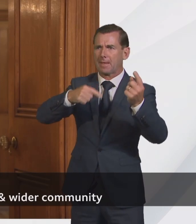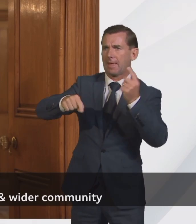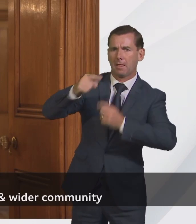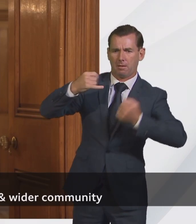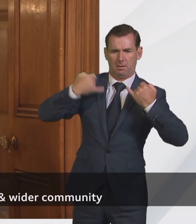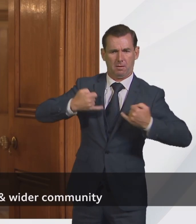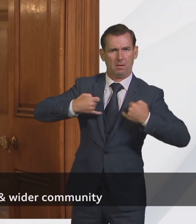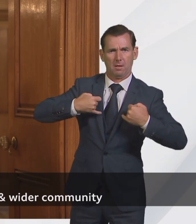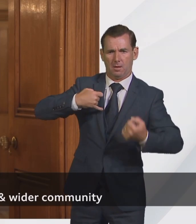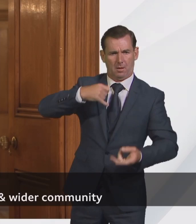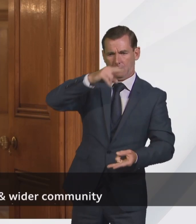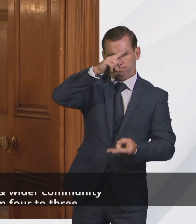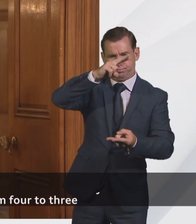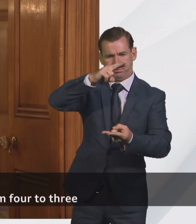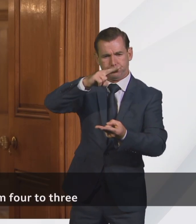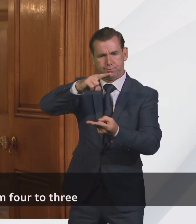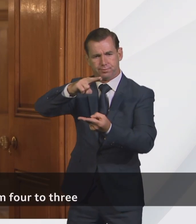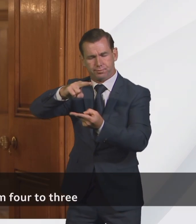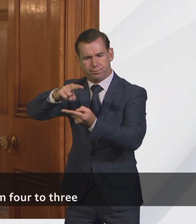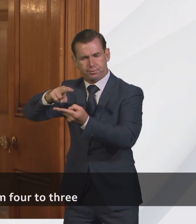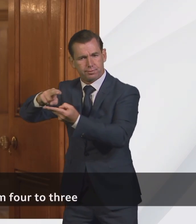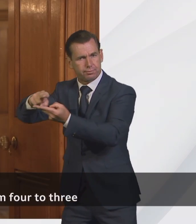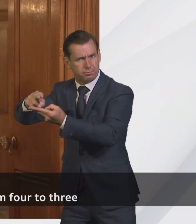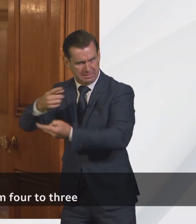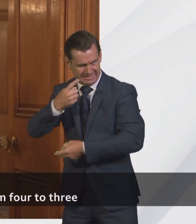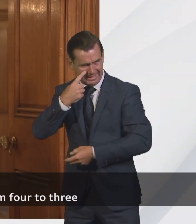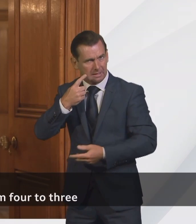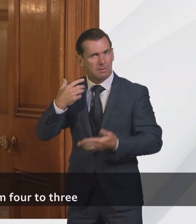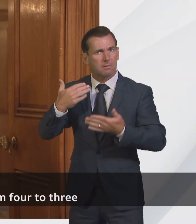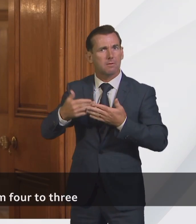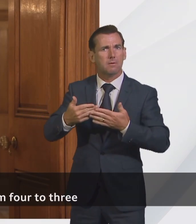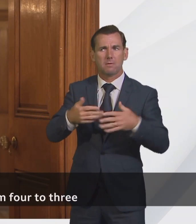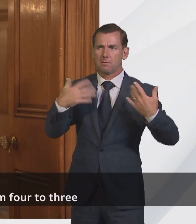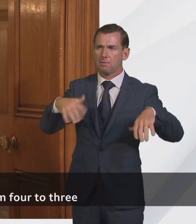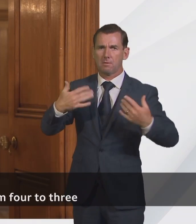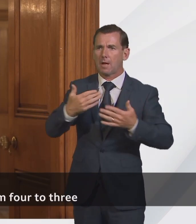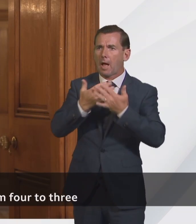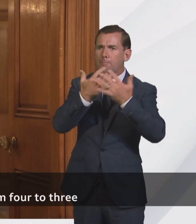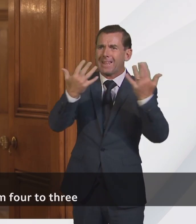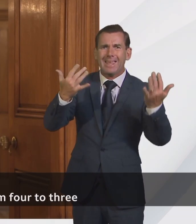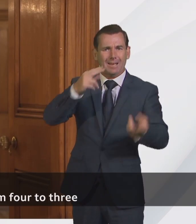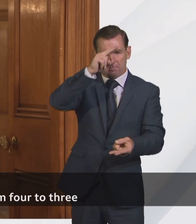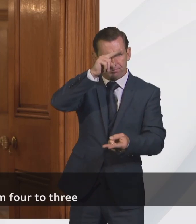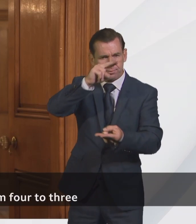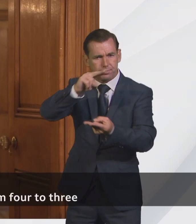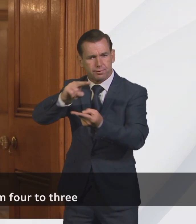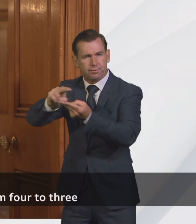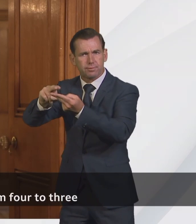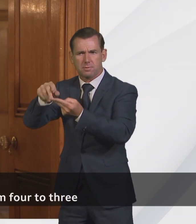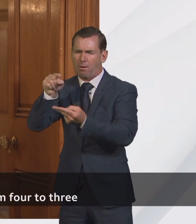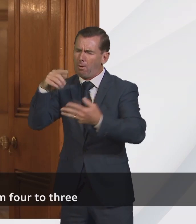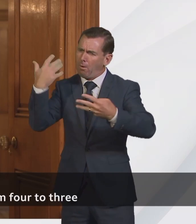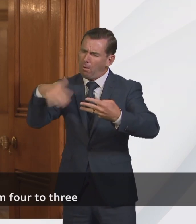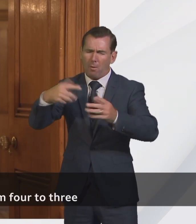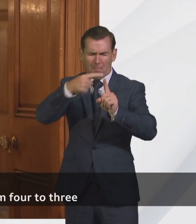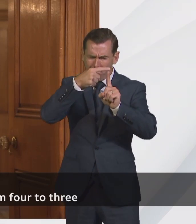this virus continuously declining and the levels reducing. This is all incredibly